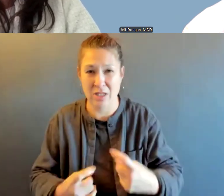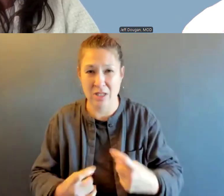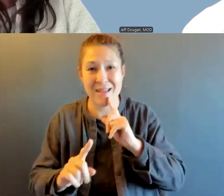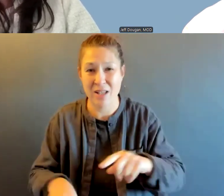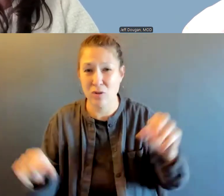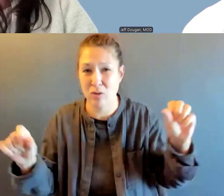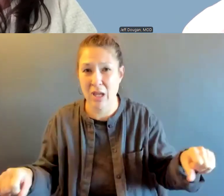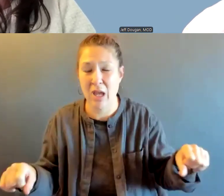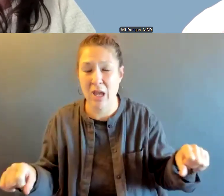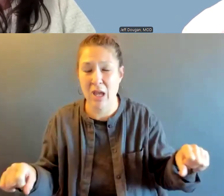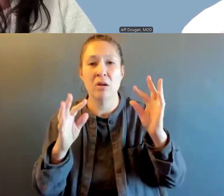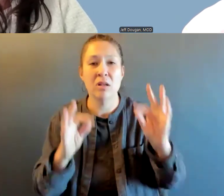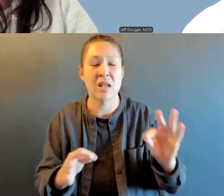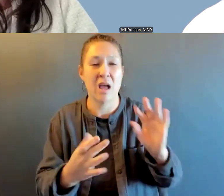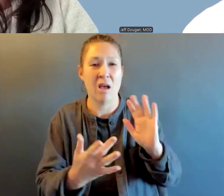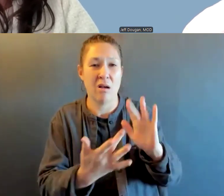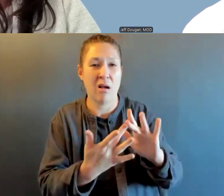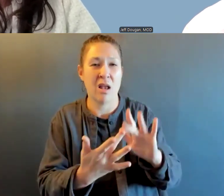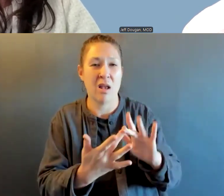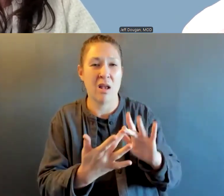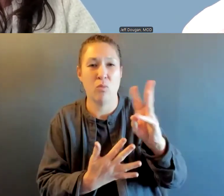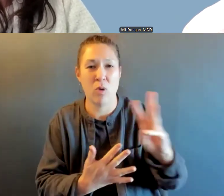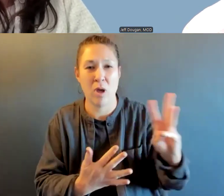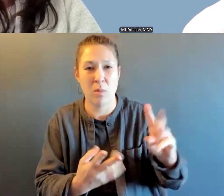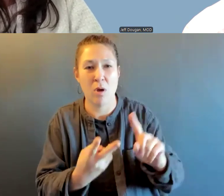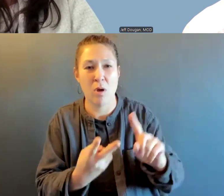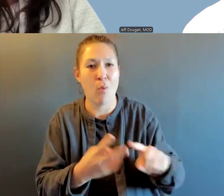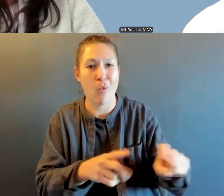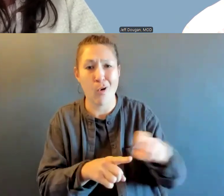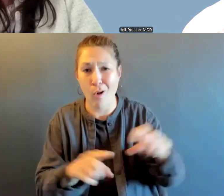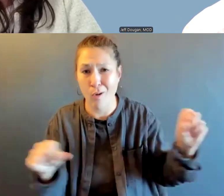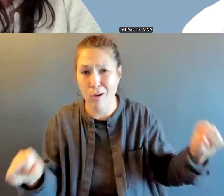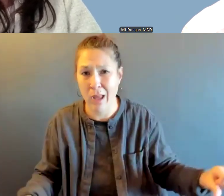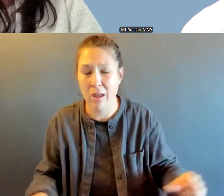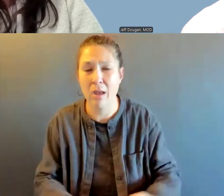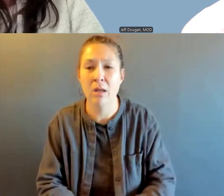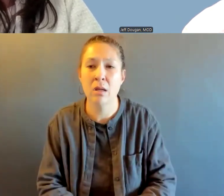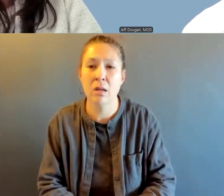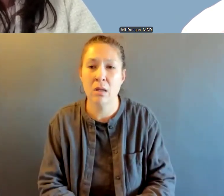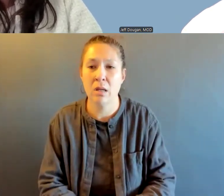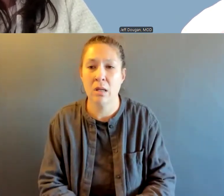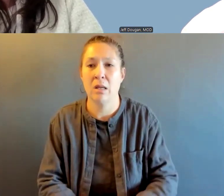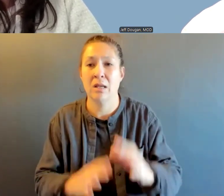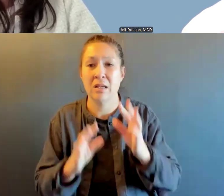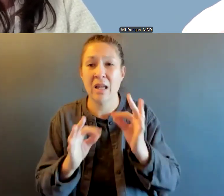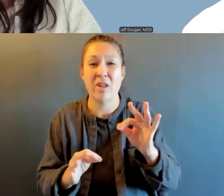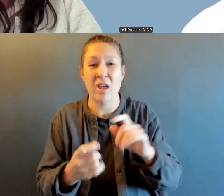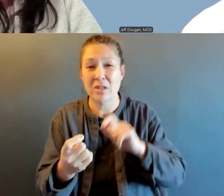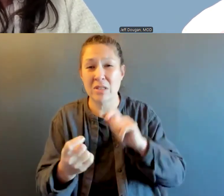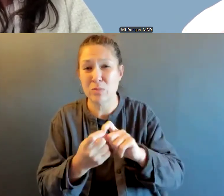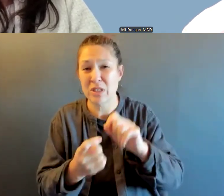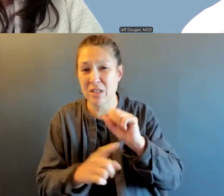out our contact form online or leave us a voicemail, particularly if you have a specific situation you want to discuss in